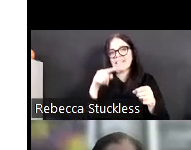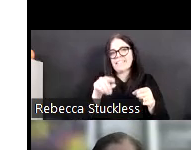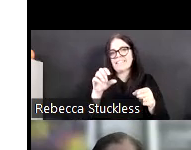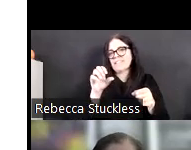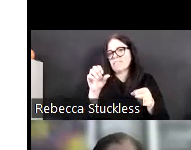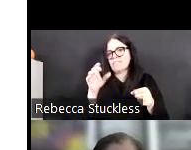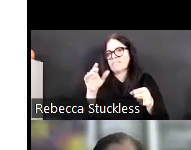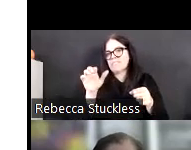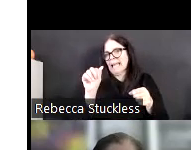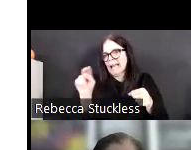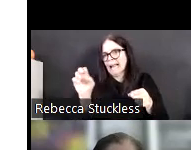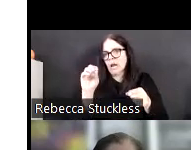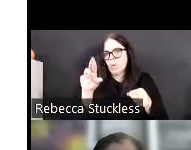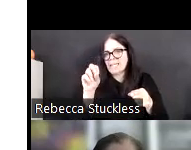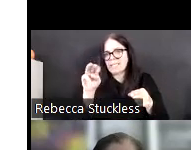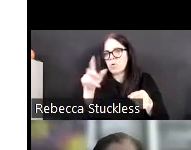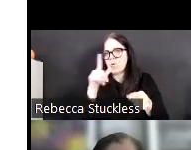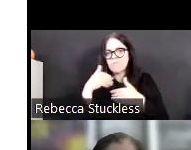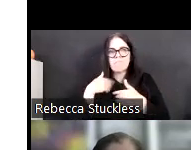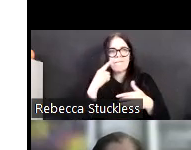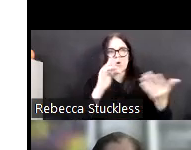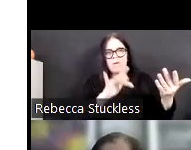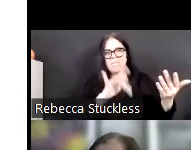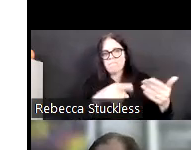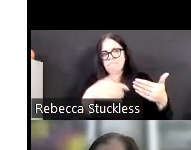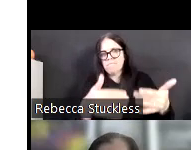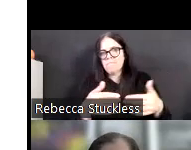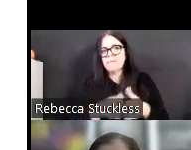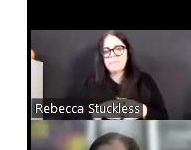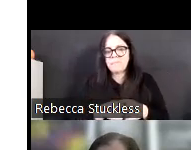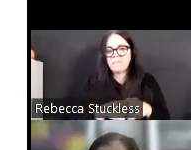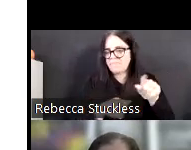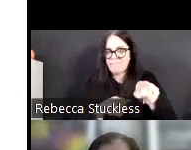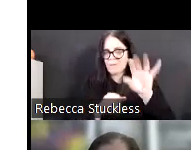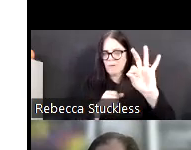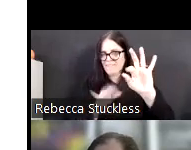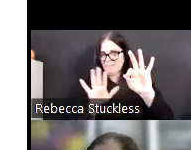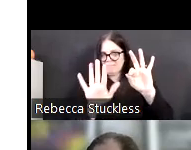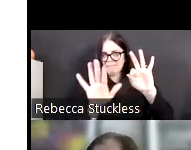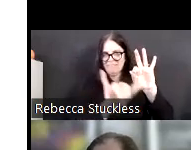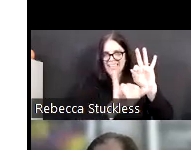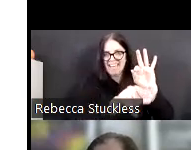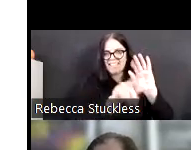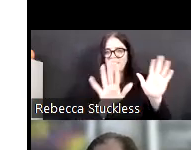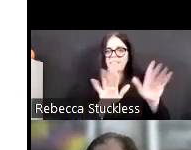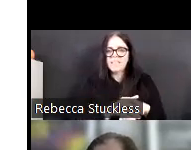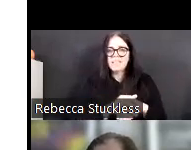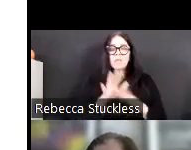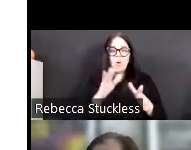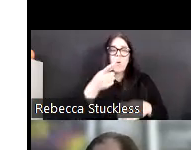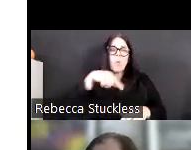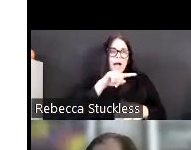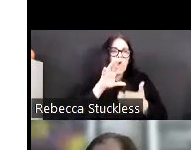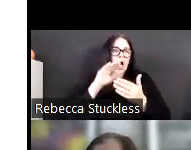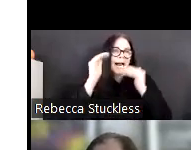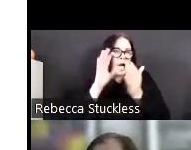navigating the slide deck, that would be great. And I think, yep, right there is perfect. So we are an adult learning